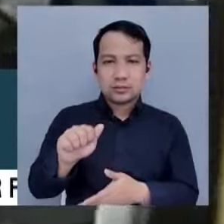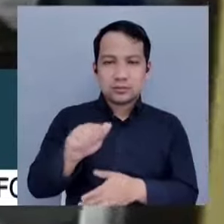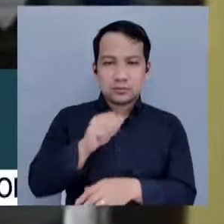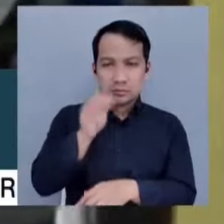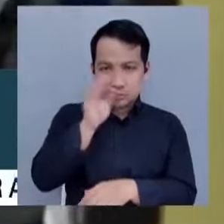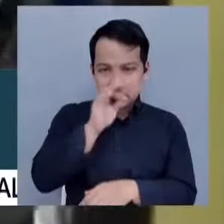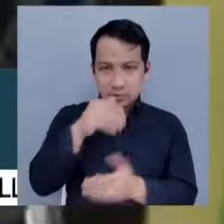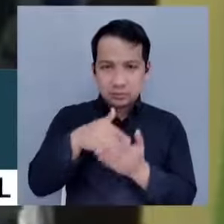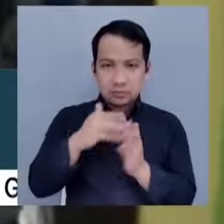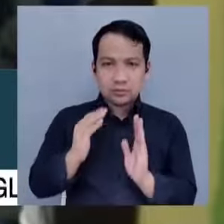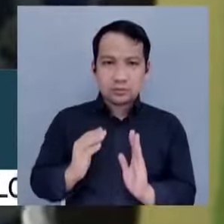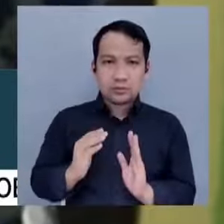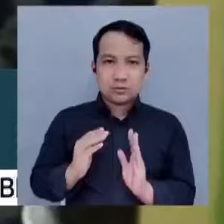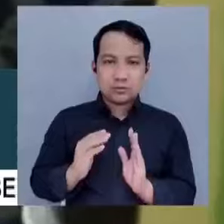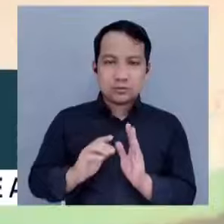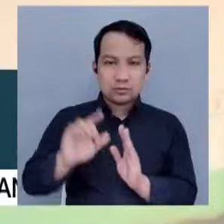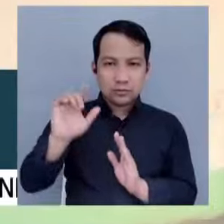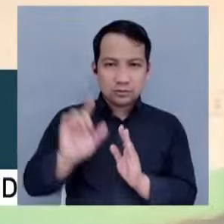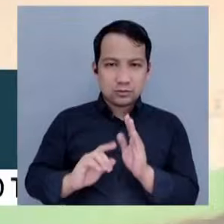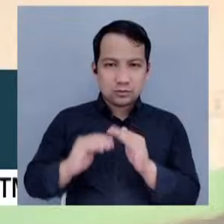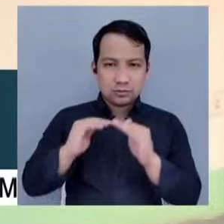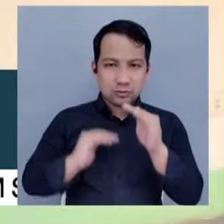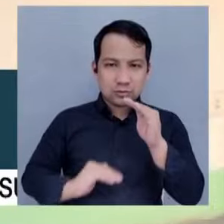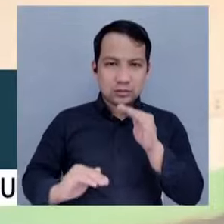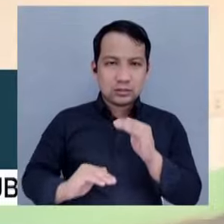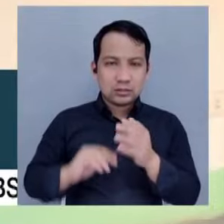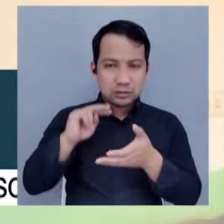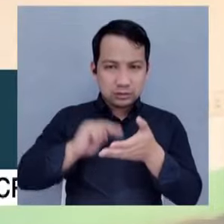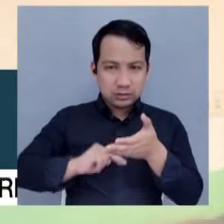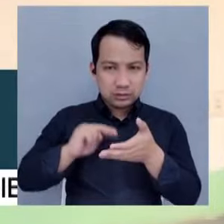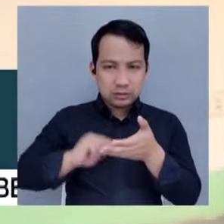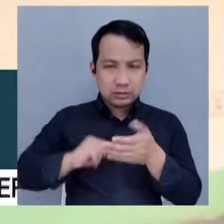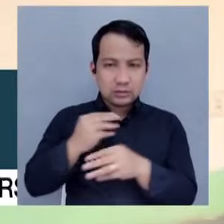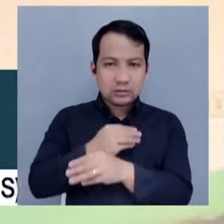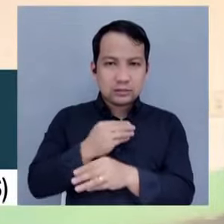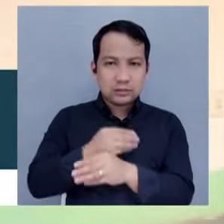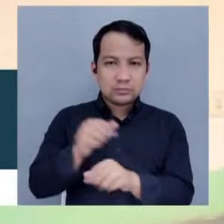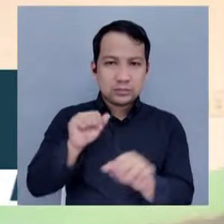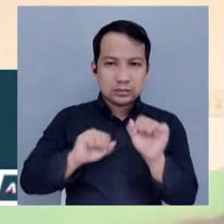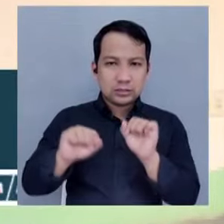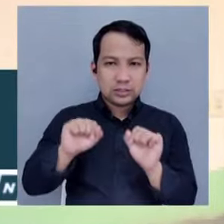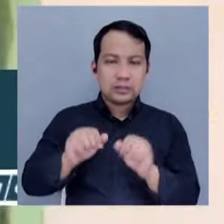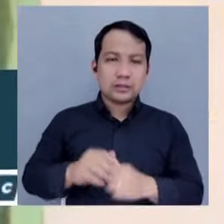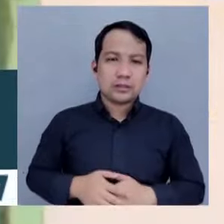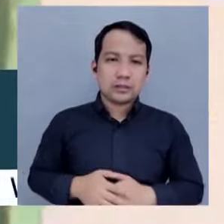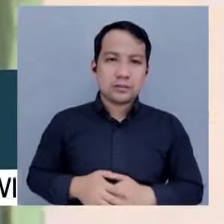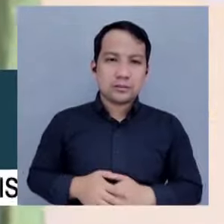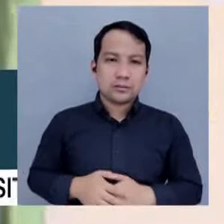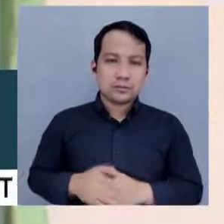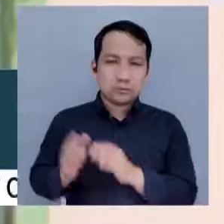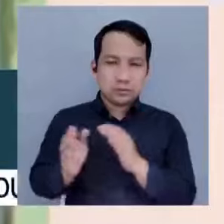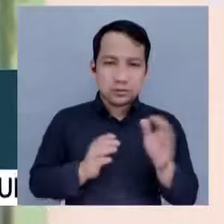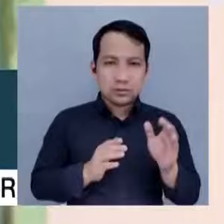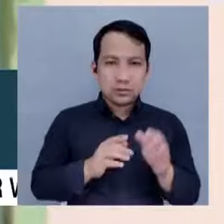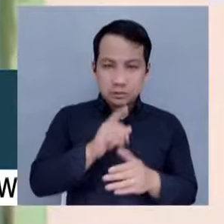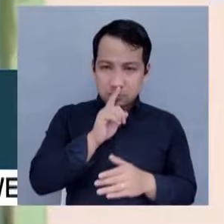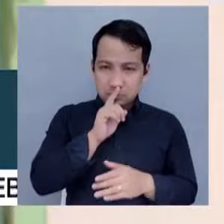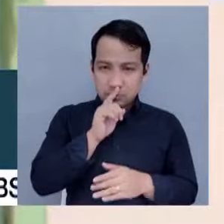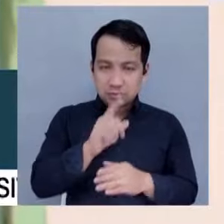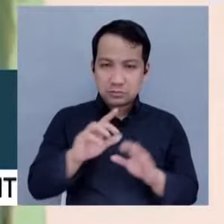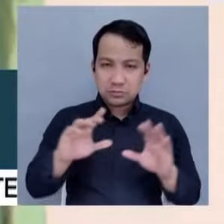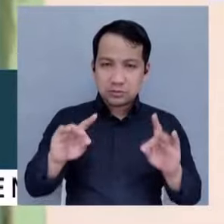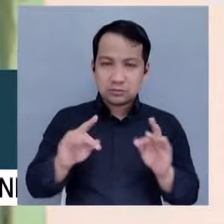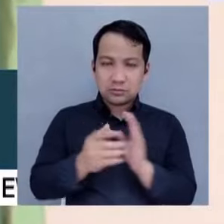were among the lowest scorers in reading, math, and science. Although considered a soft skill, advocacy